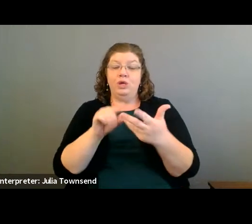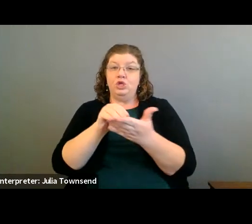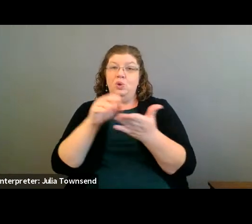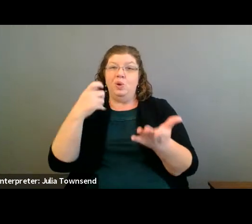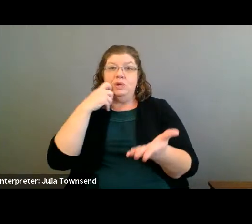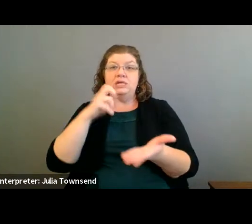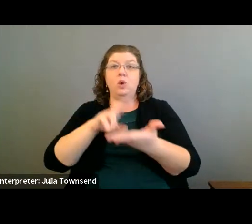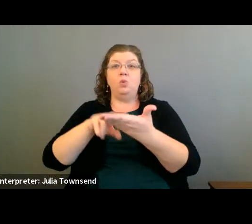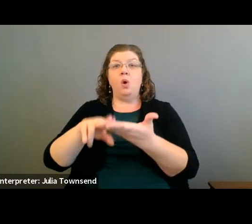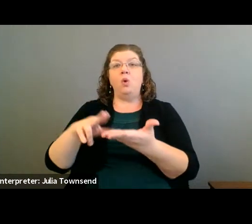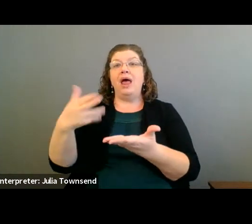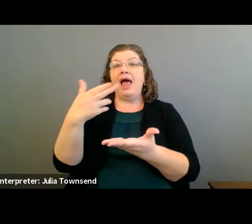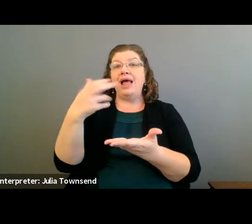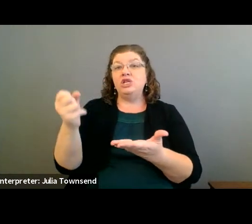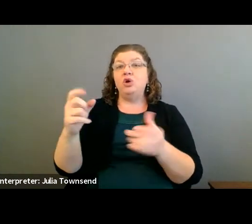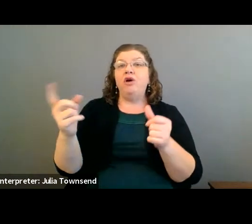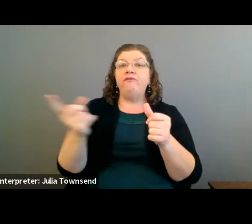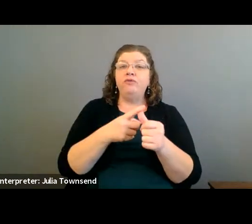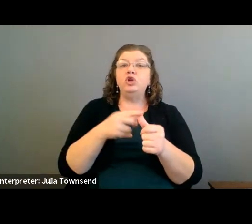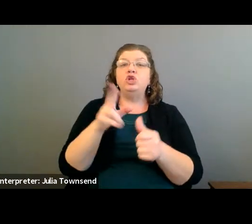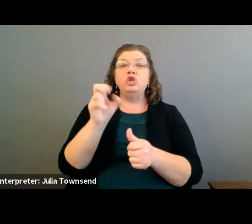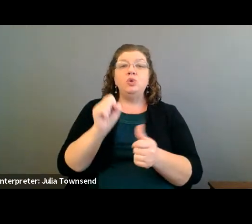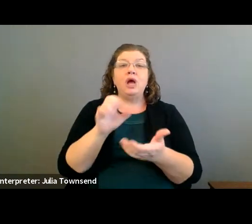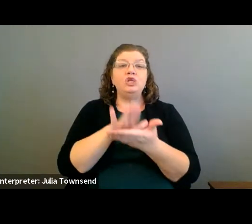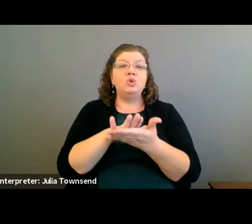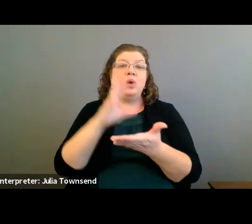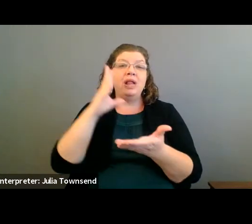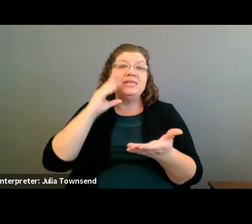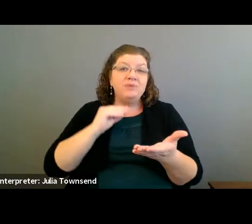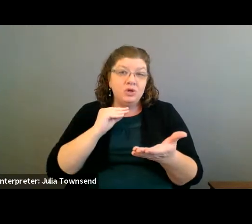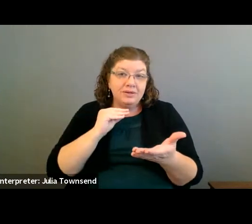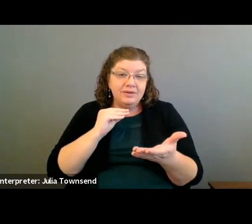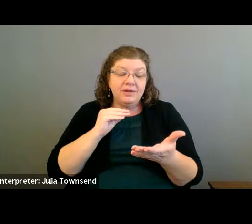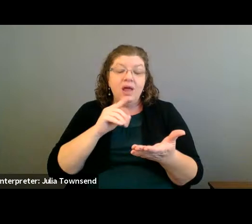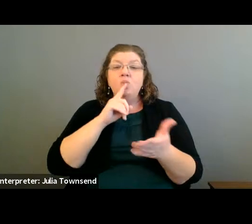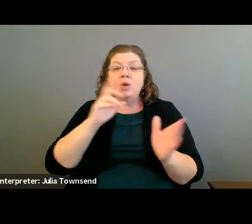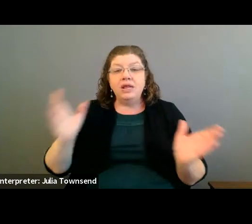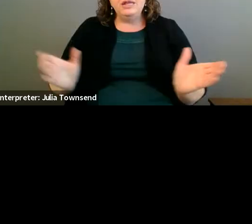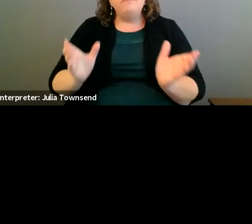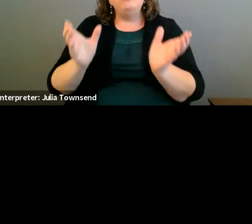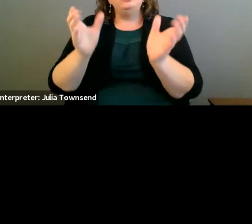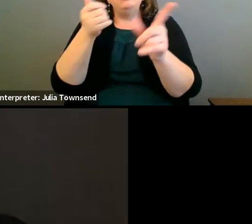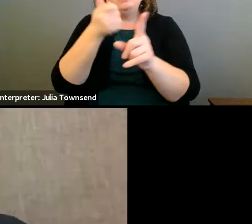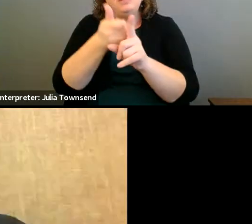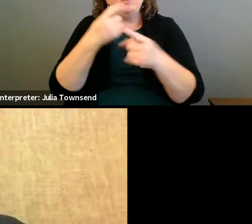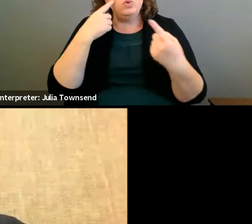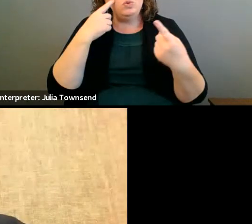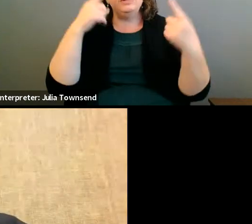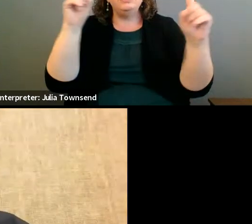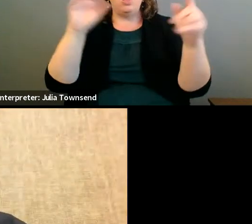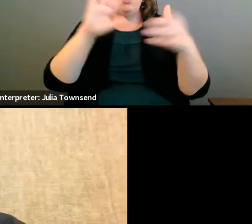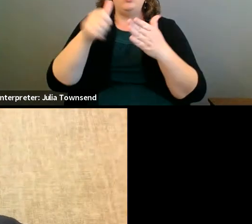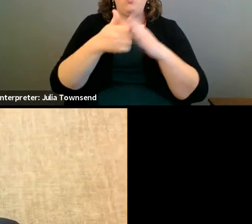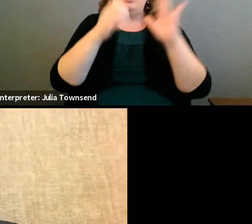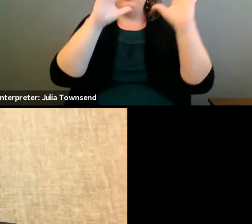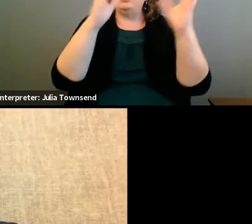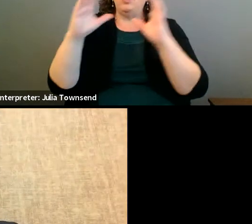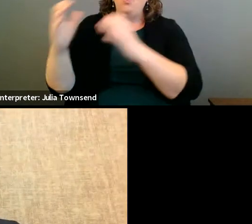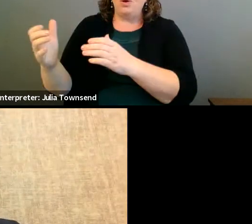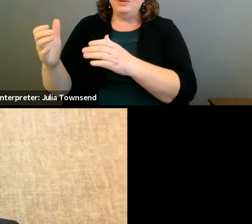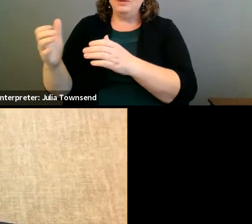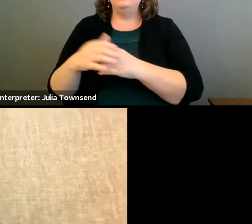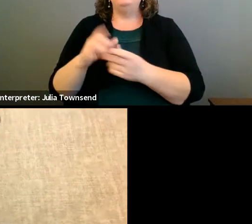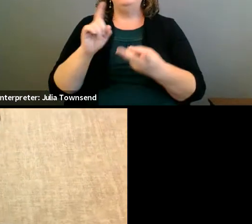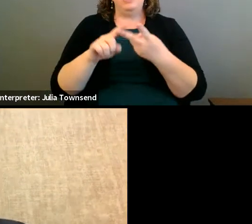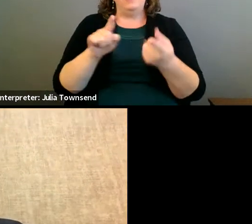high schools as their first U.S. school experience, and have really pushed themselves to excel in all of their courses, meet new